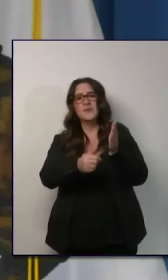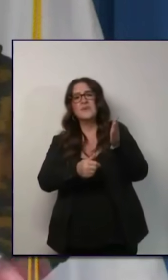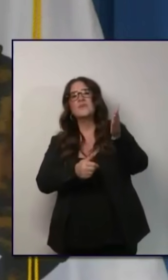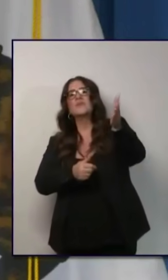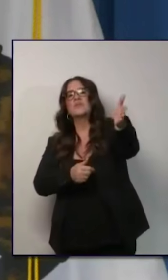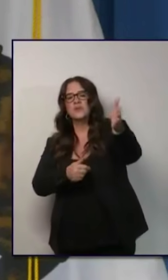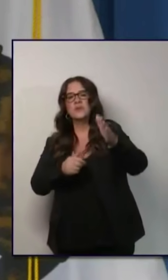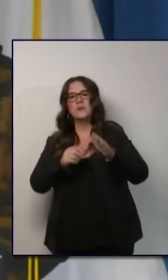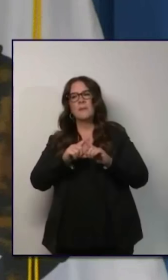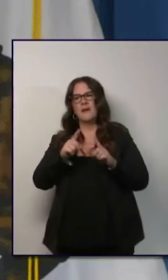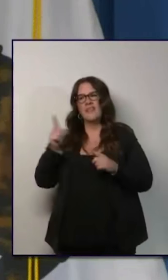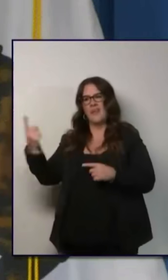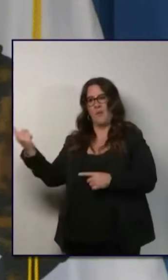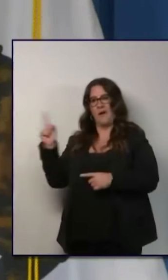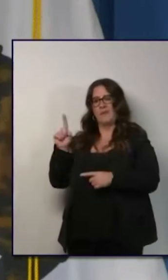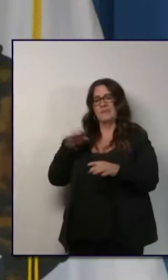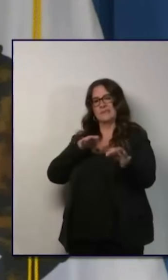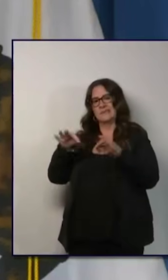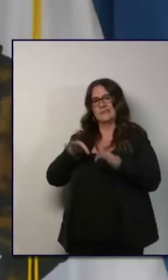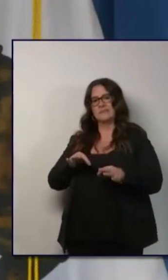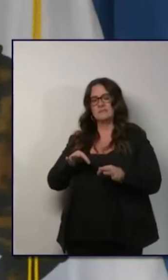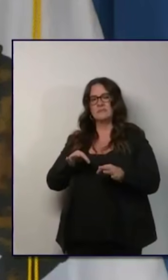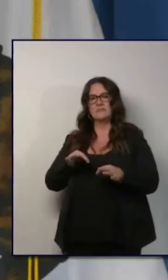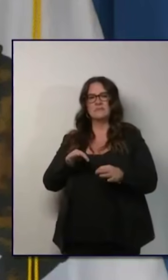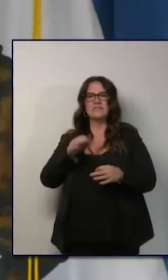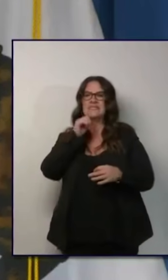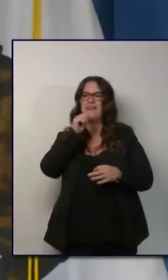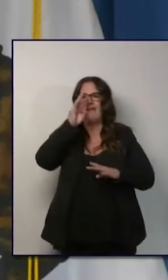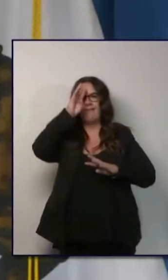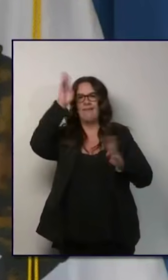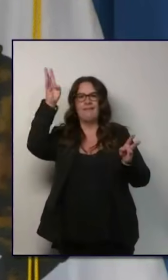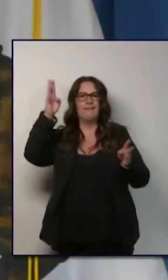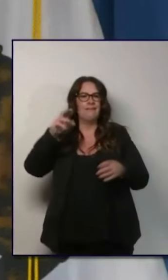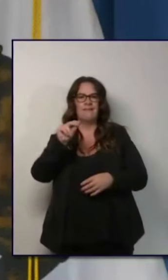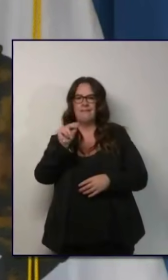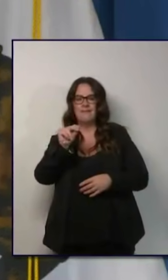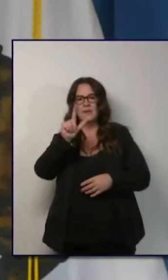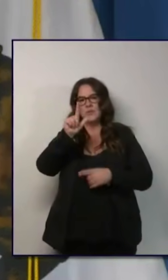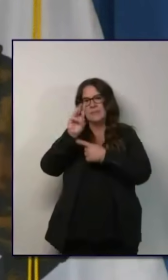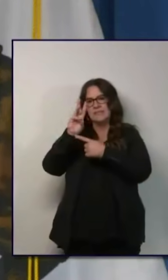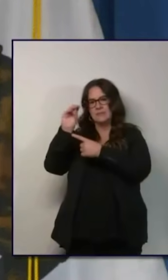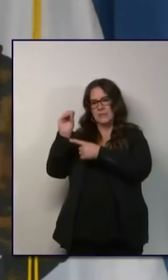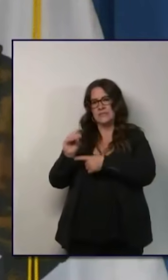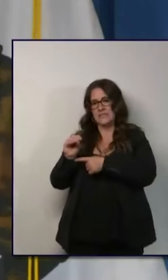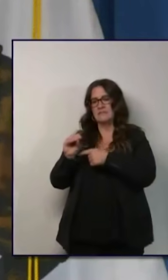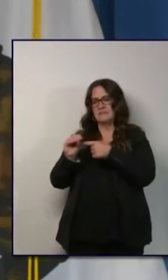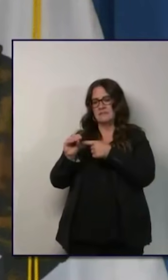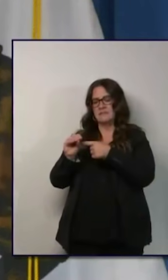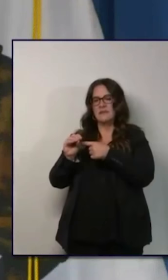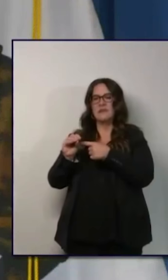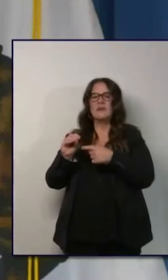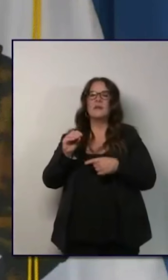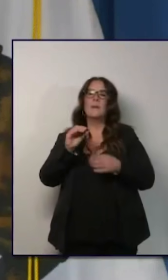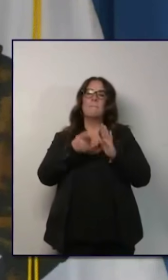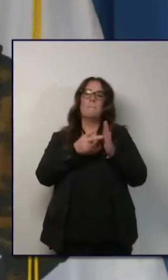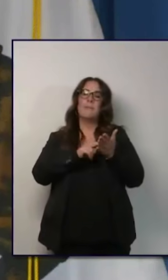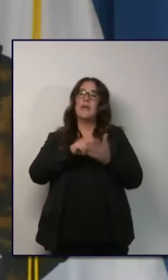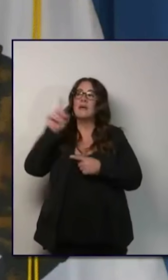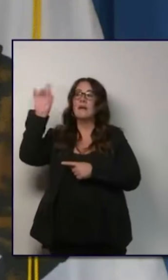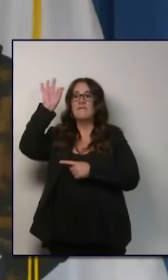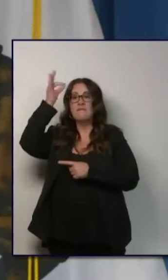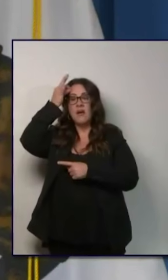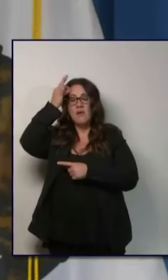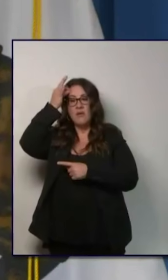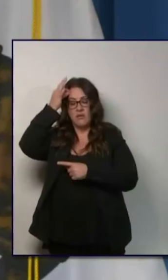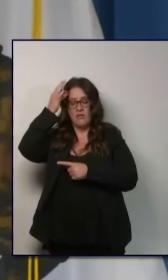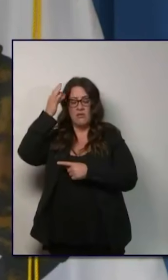that also is not just rhetorical flair. So 26% are in the category where the federal government